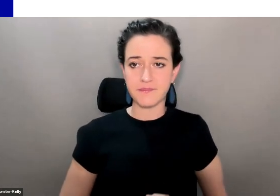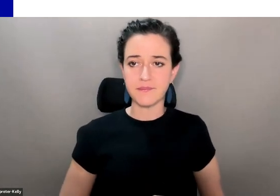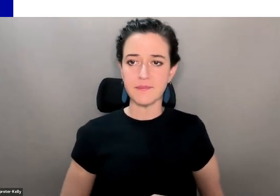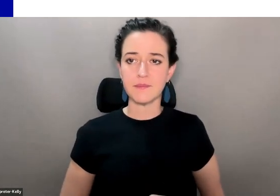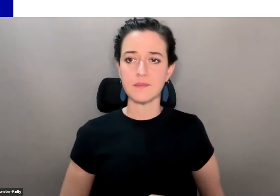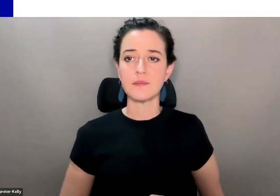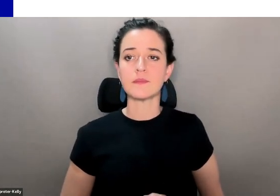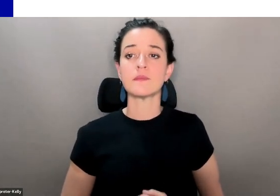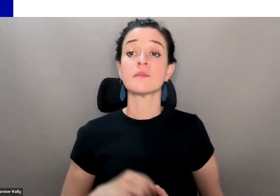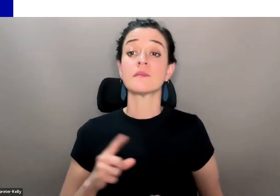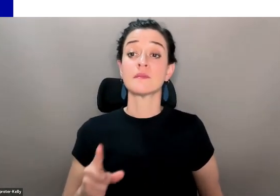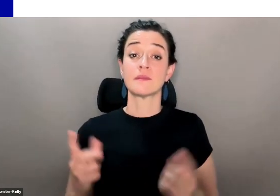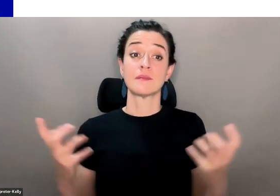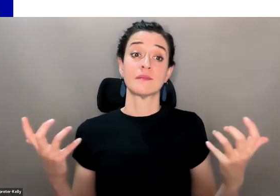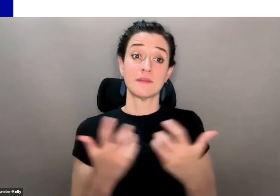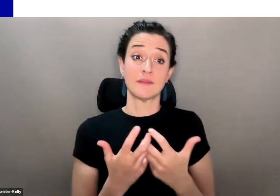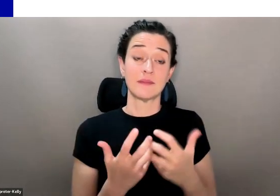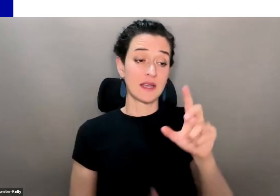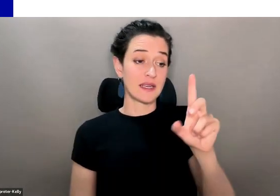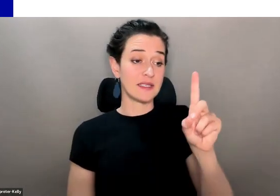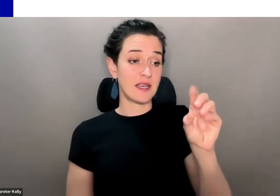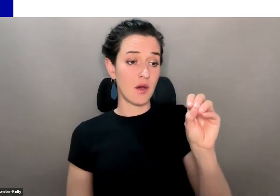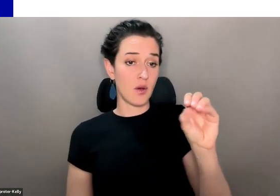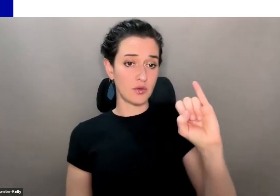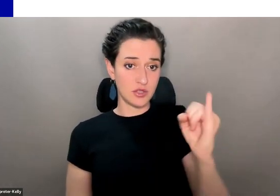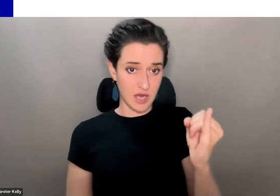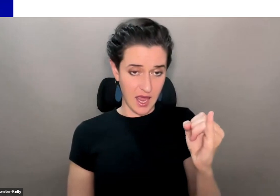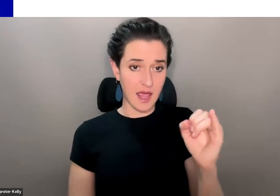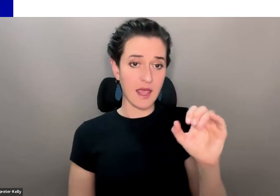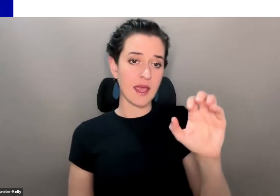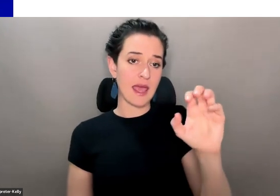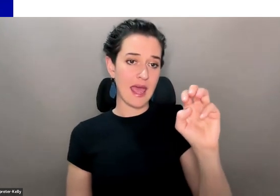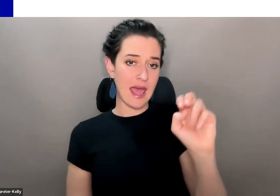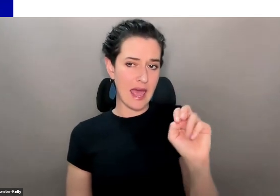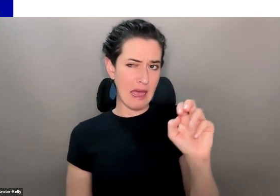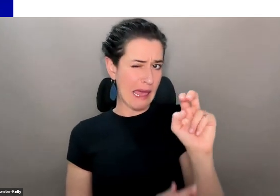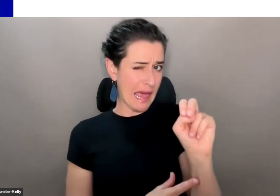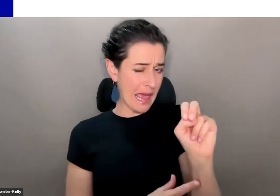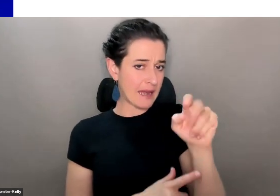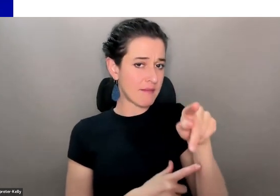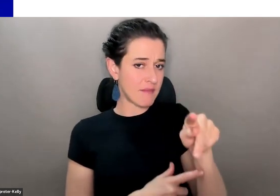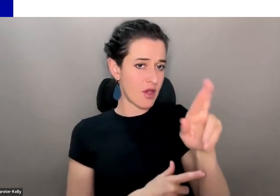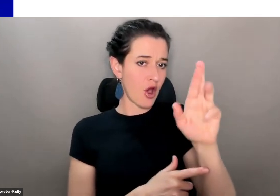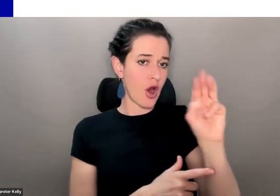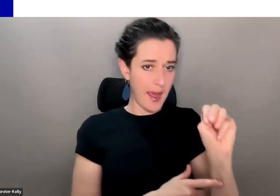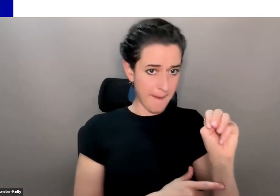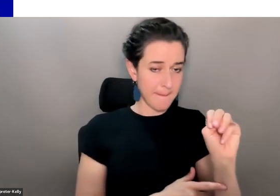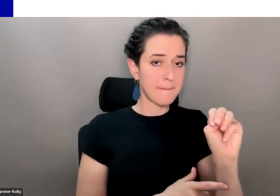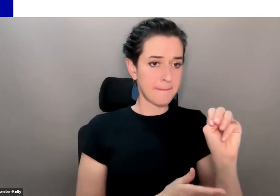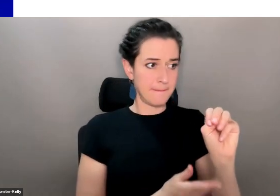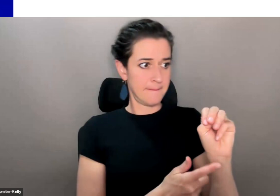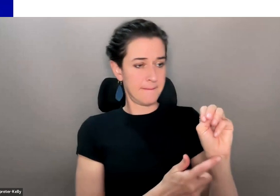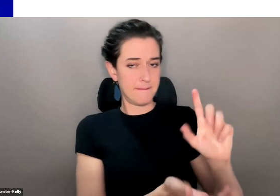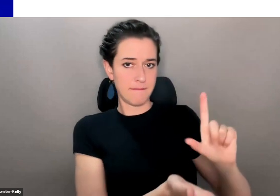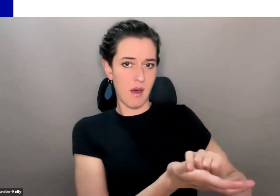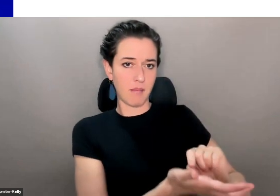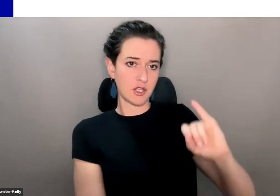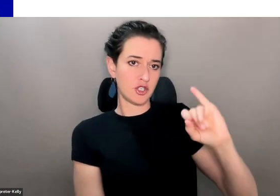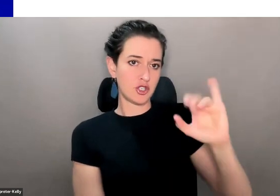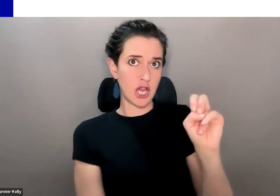with the Department of Justice NPRM under Title II of the ADA on this topic as well. The NPRM was published in